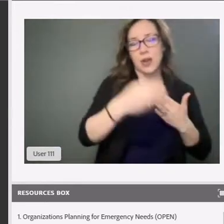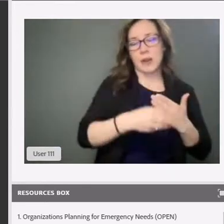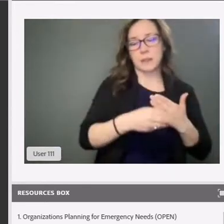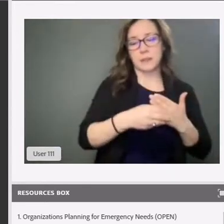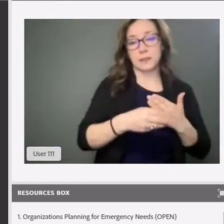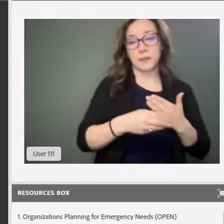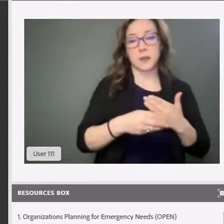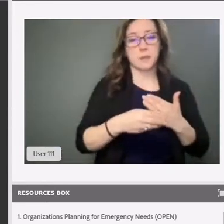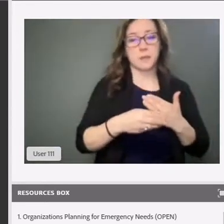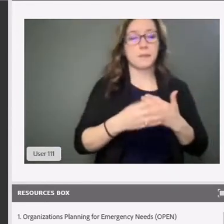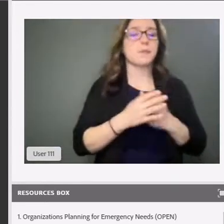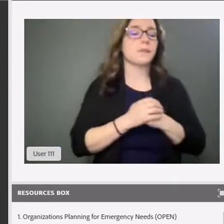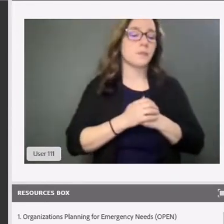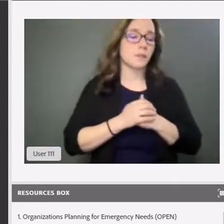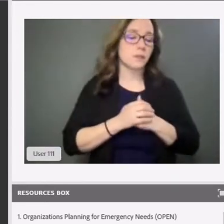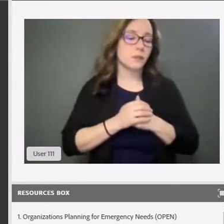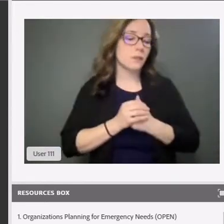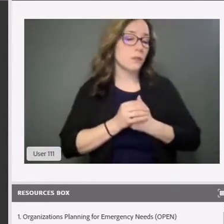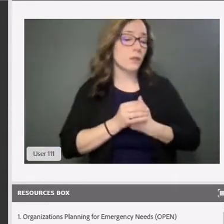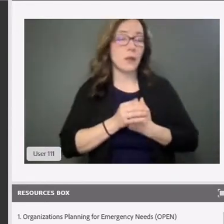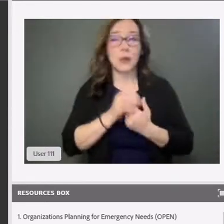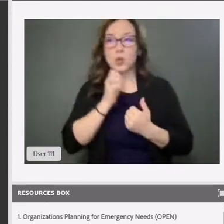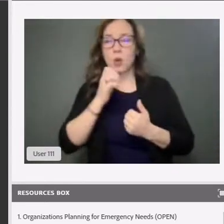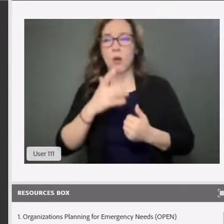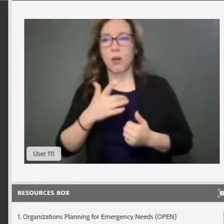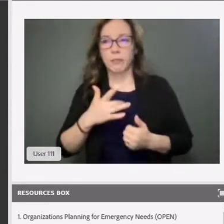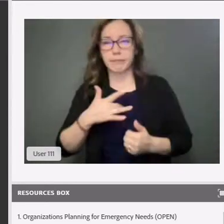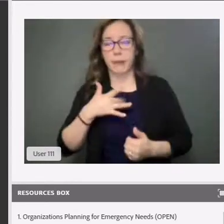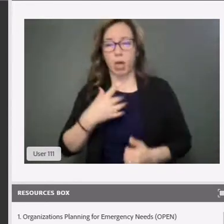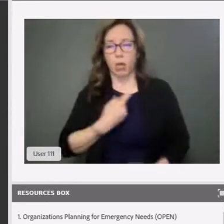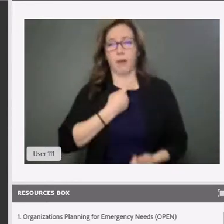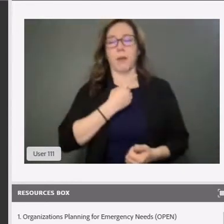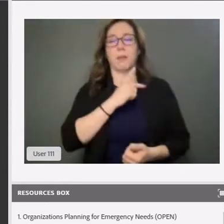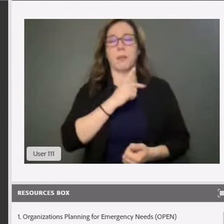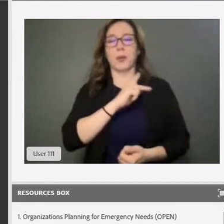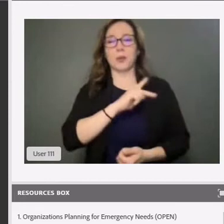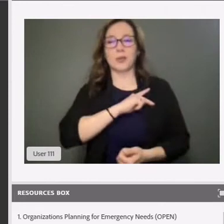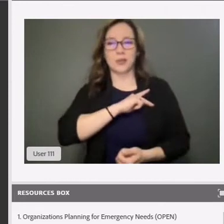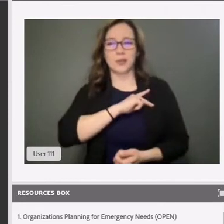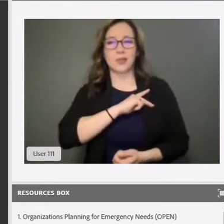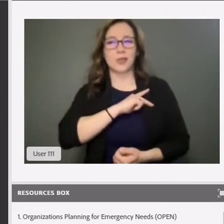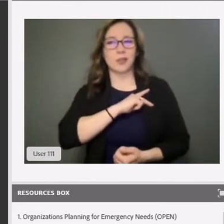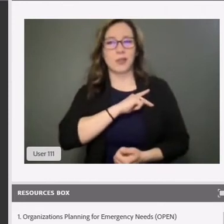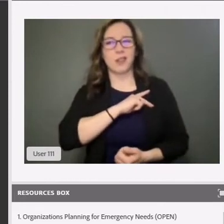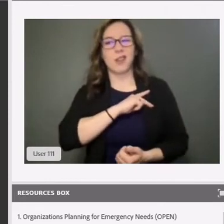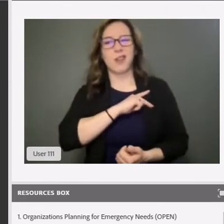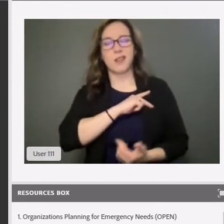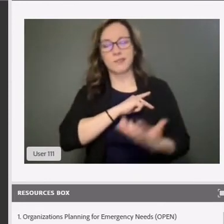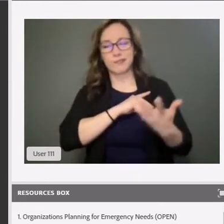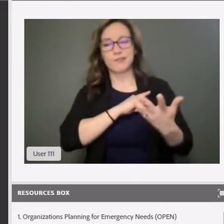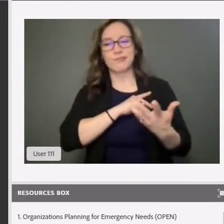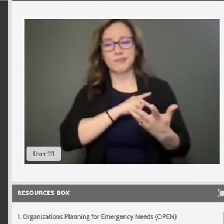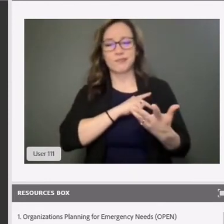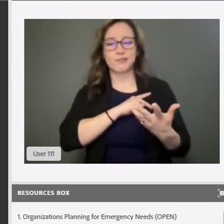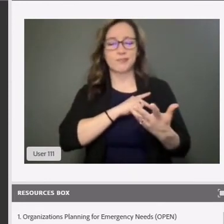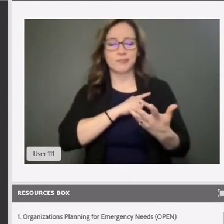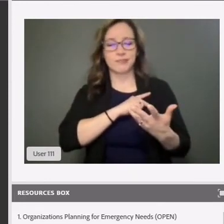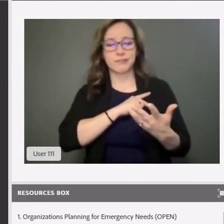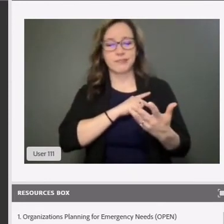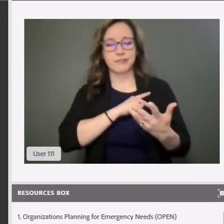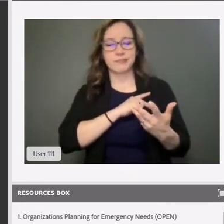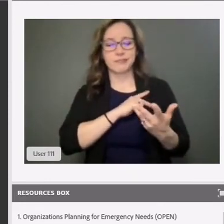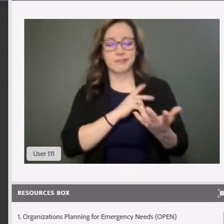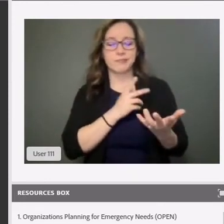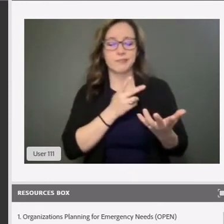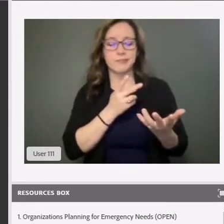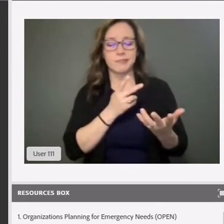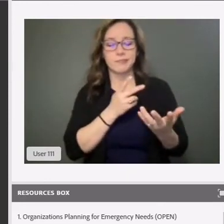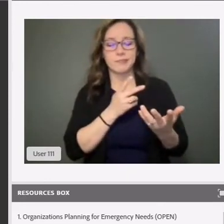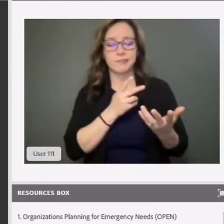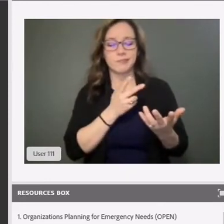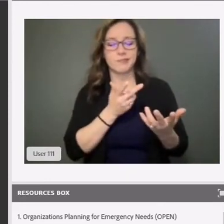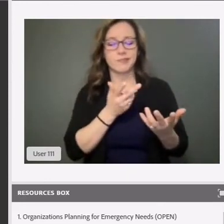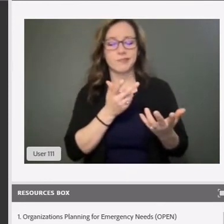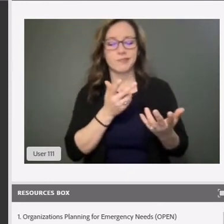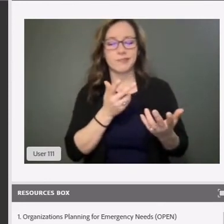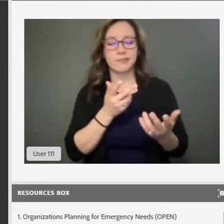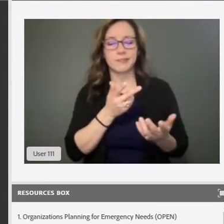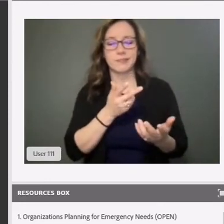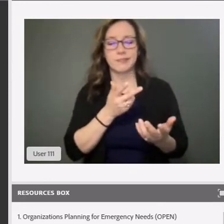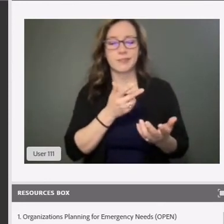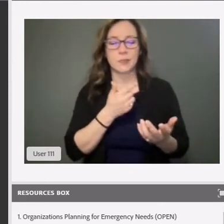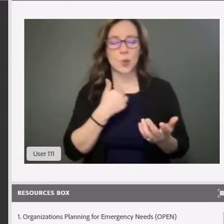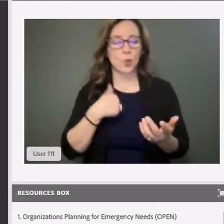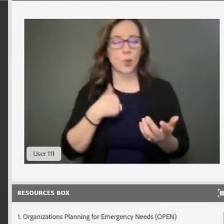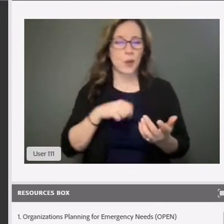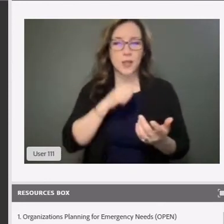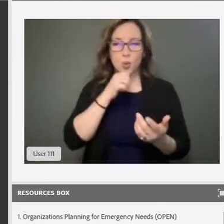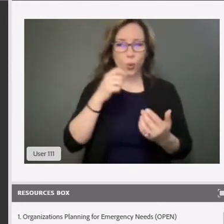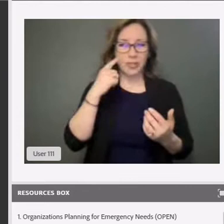So don't, you know, take that personally. Don't take that as to, you know, to say that that's a, you know, something that we don't think it's